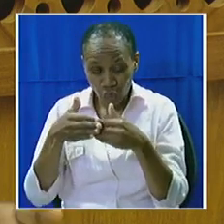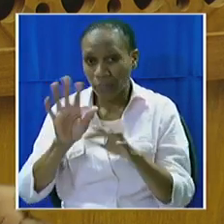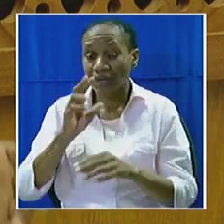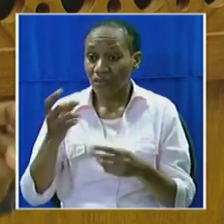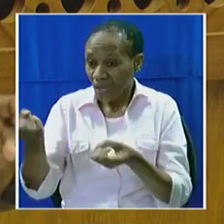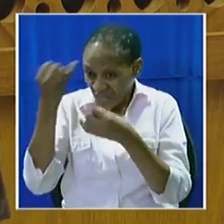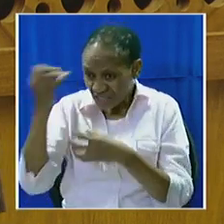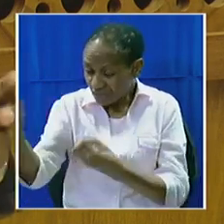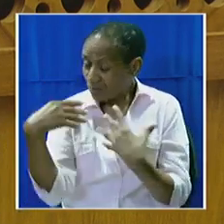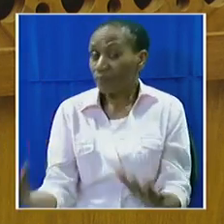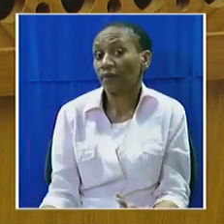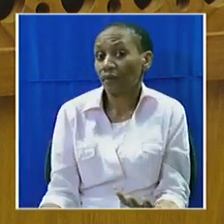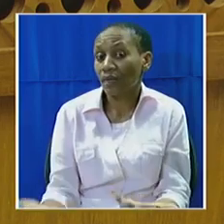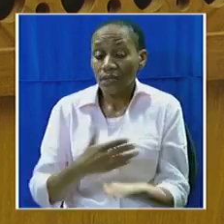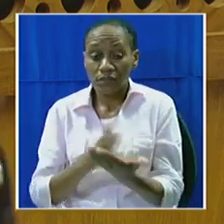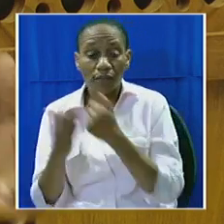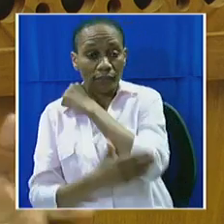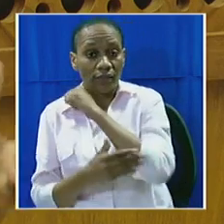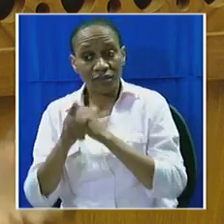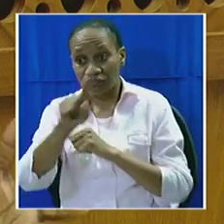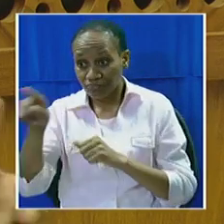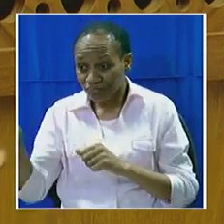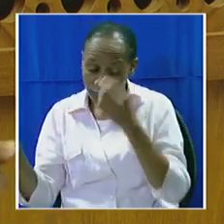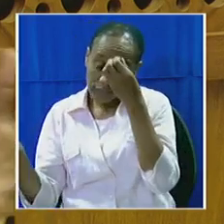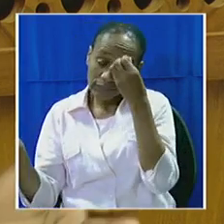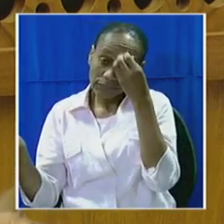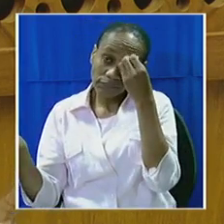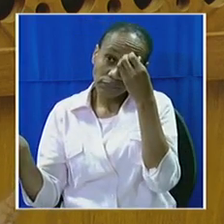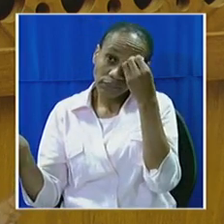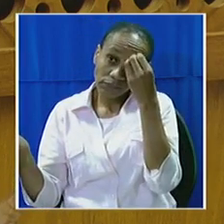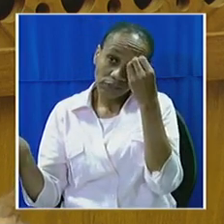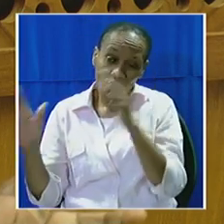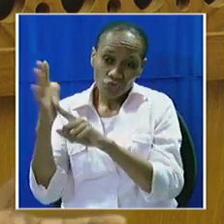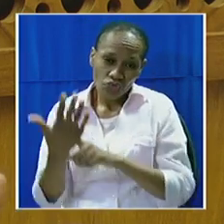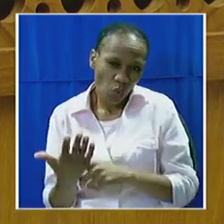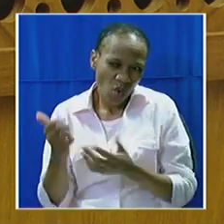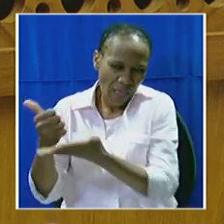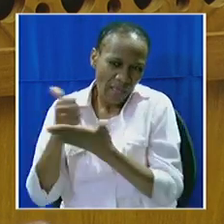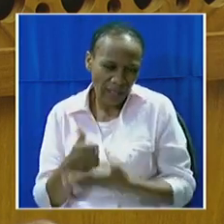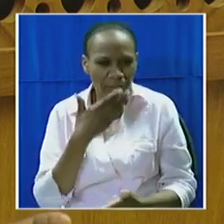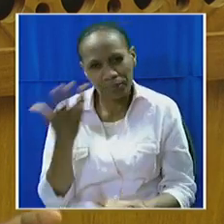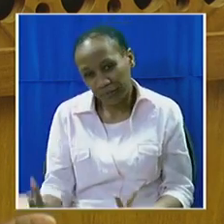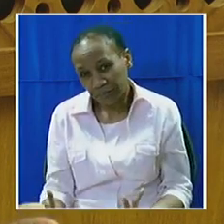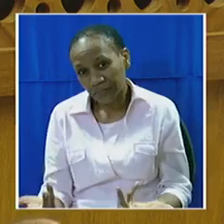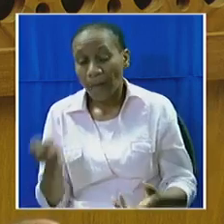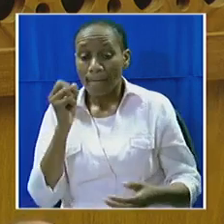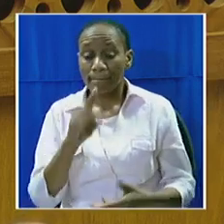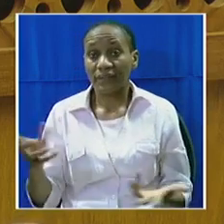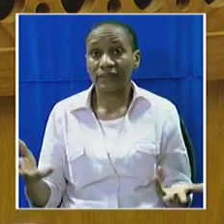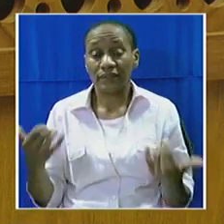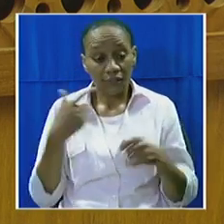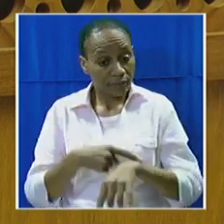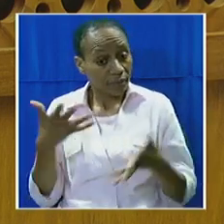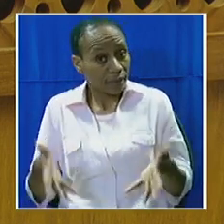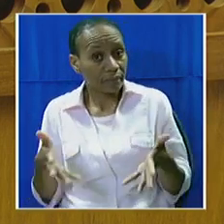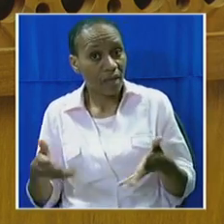that, because some of the countries have reacted in a way that hasn't necessarily helped in their situations. But we are at the moment